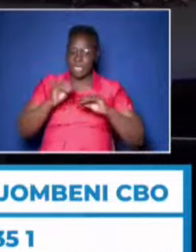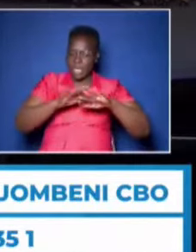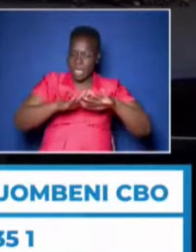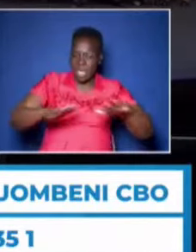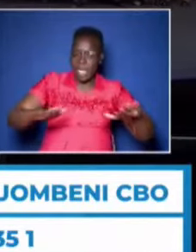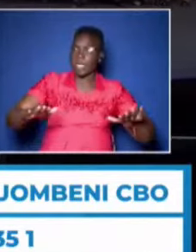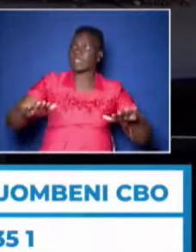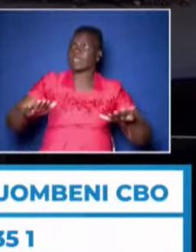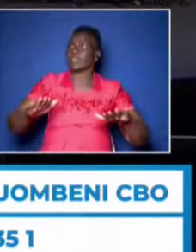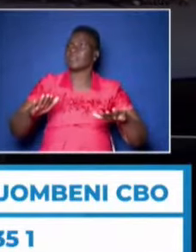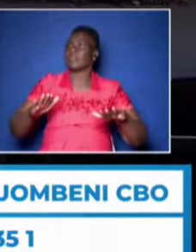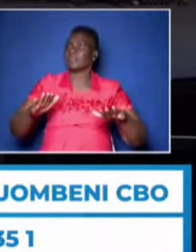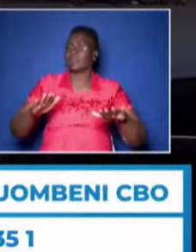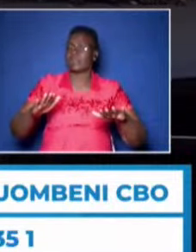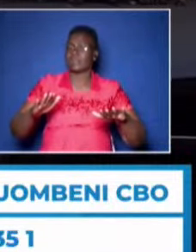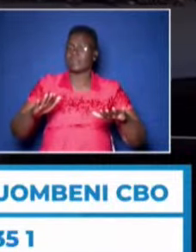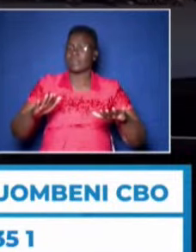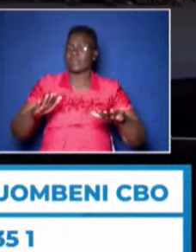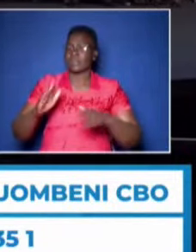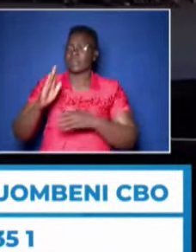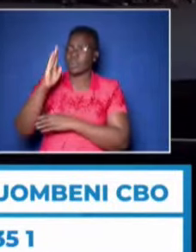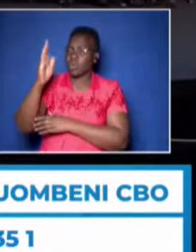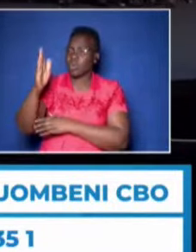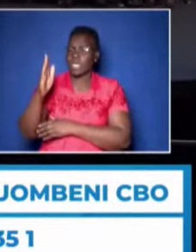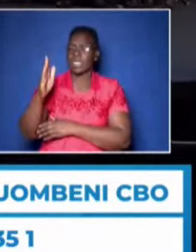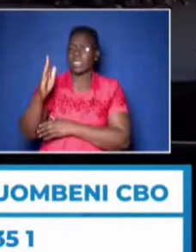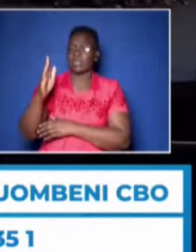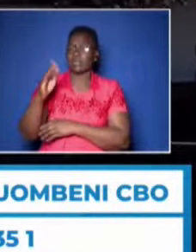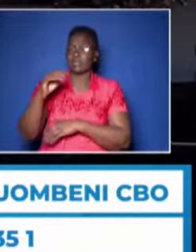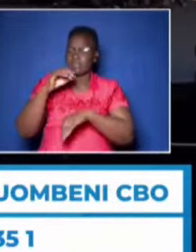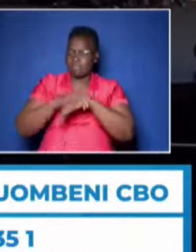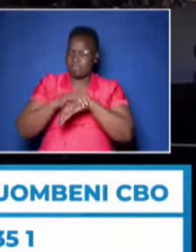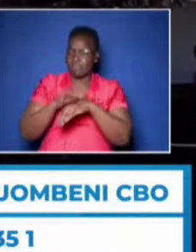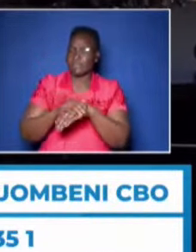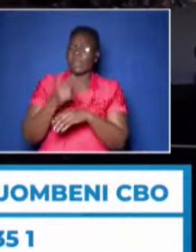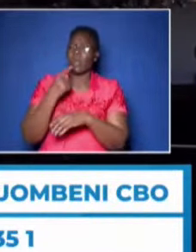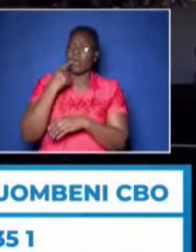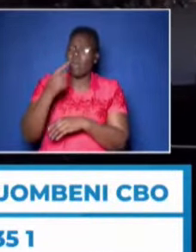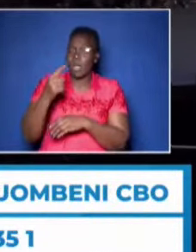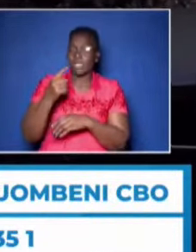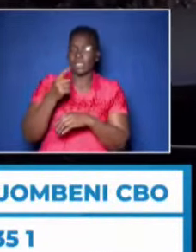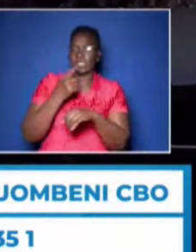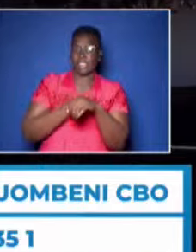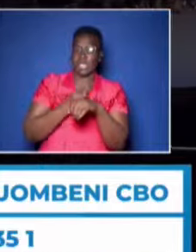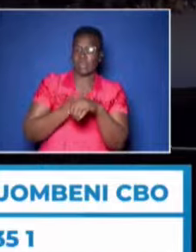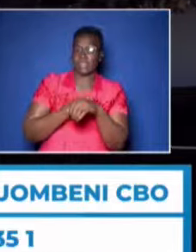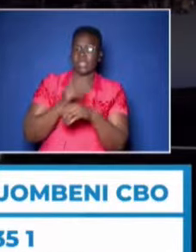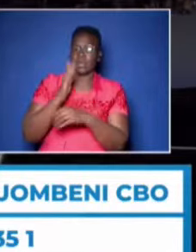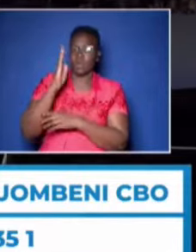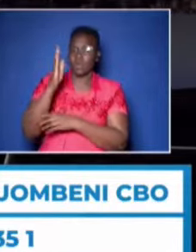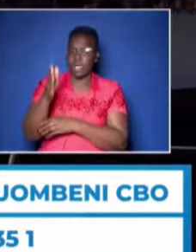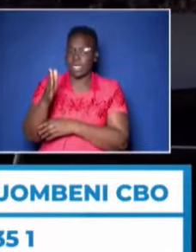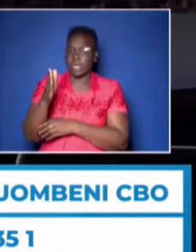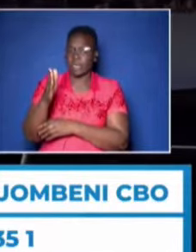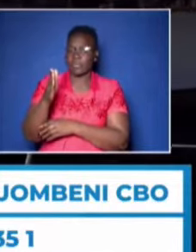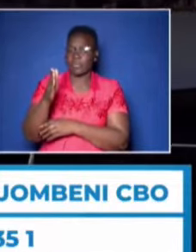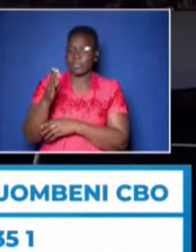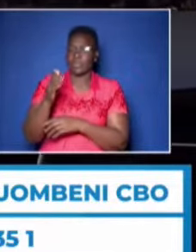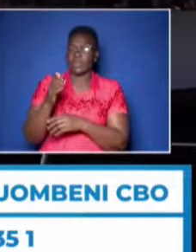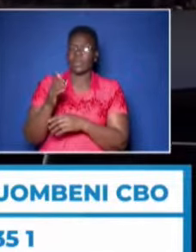with persecution 100 fold 100f